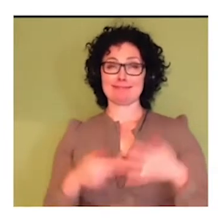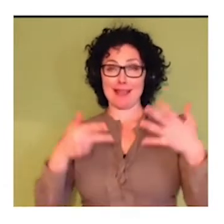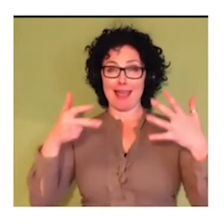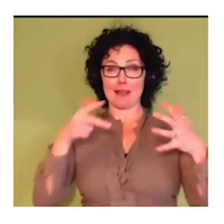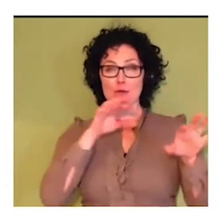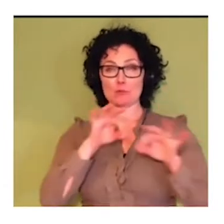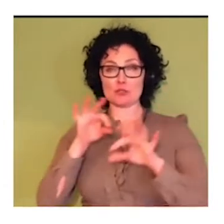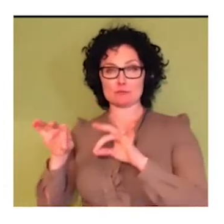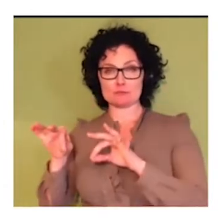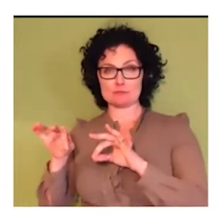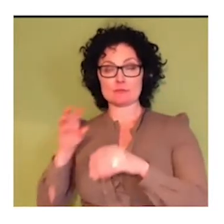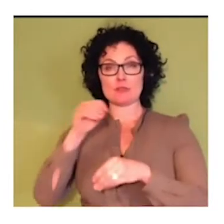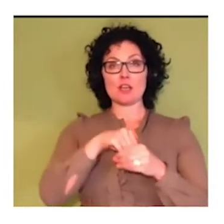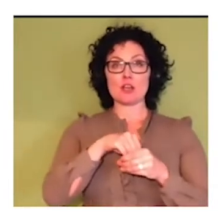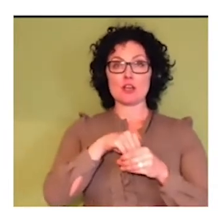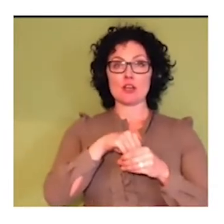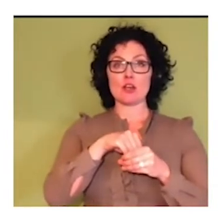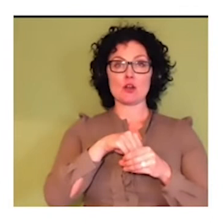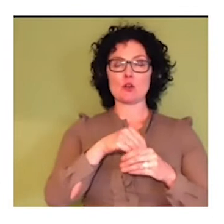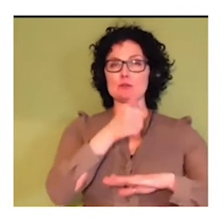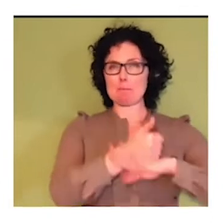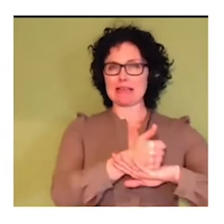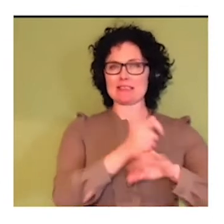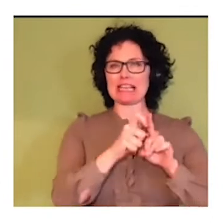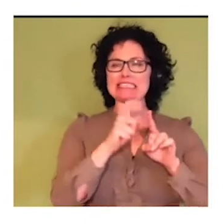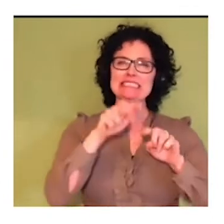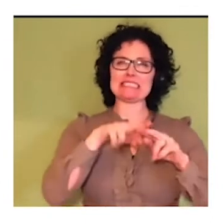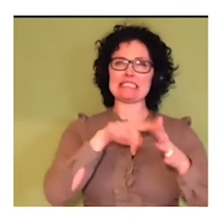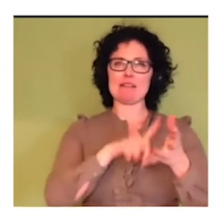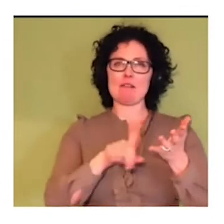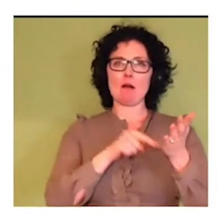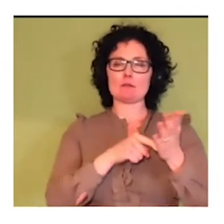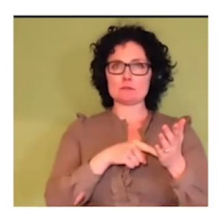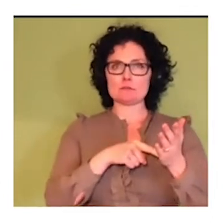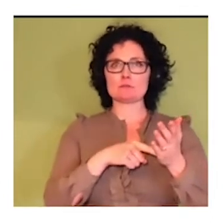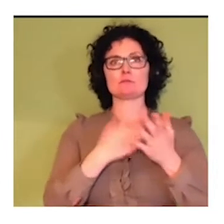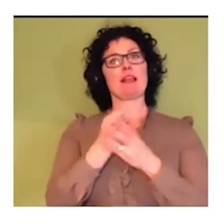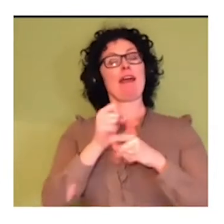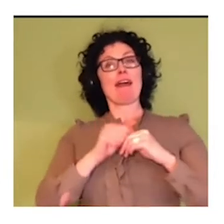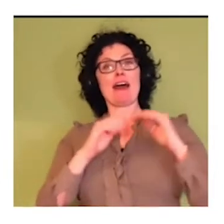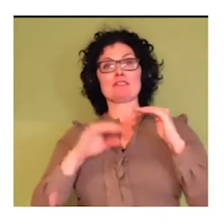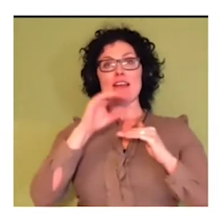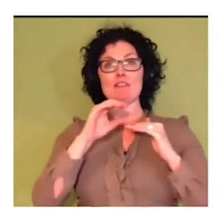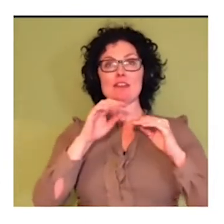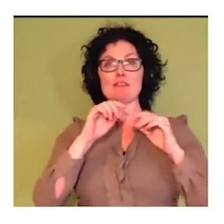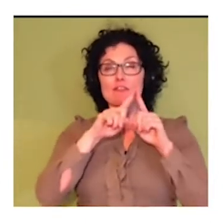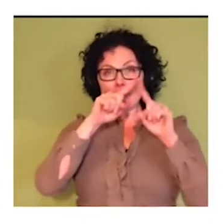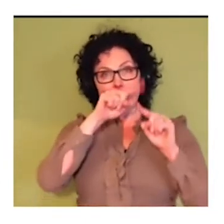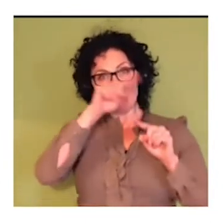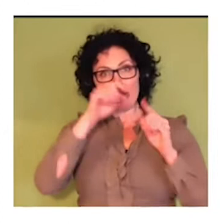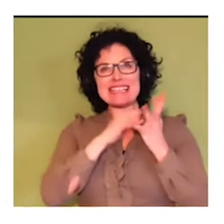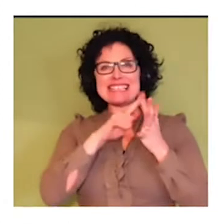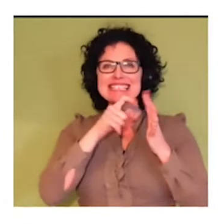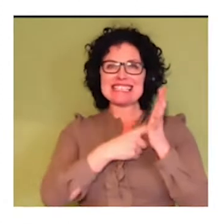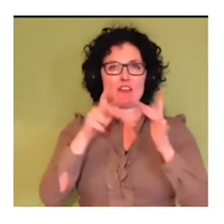This includes the default font for the ebook, a choice of serif and sans serif fonts, and a